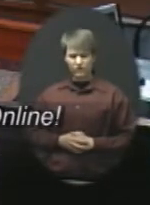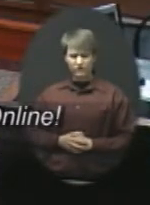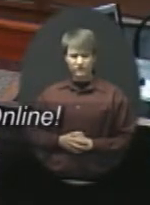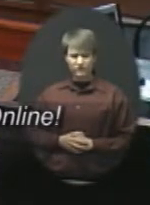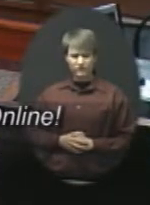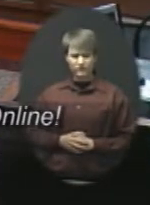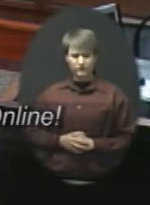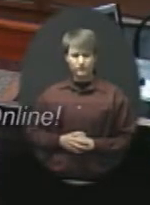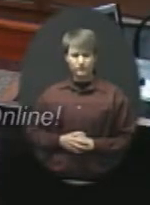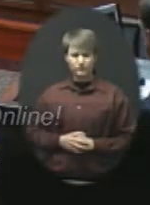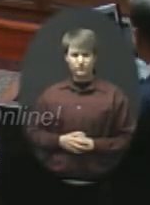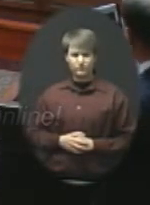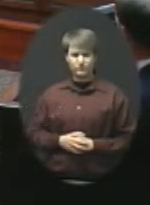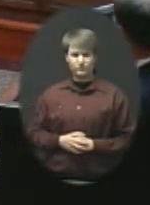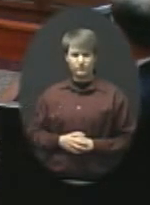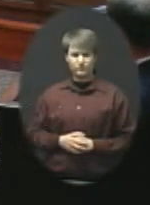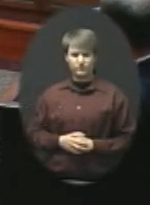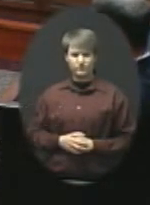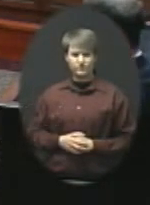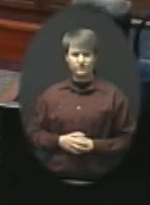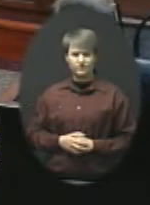Other questions for Mr. Hutchinson?